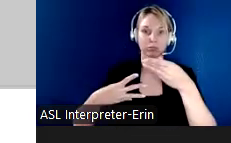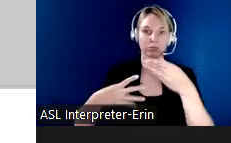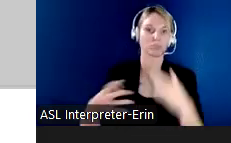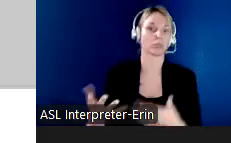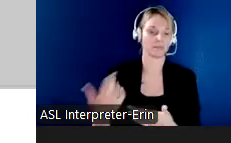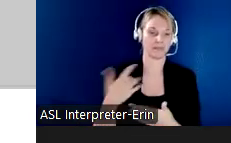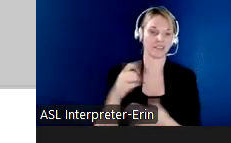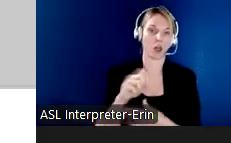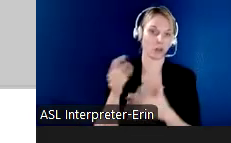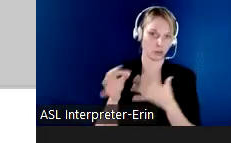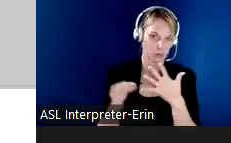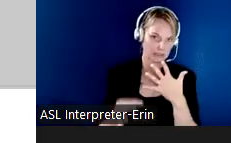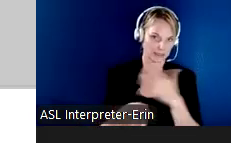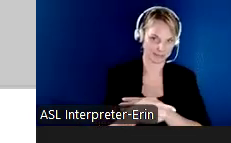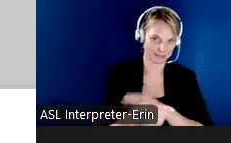choices.